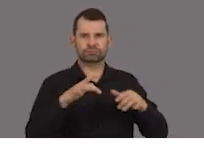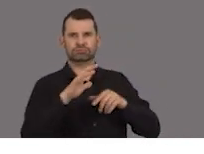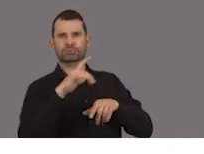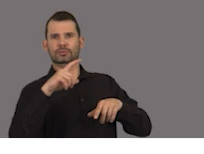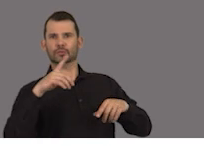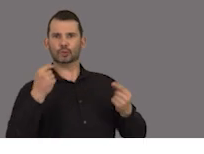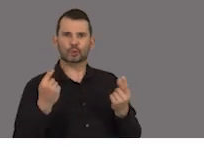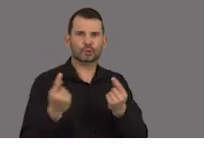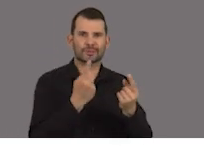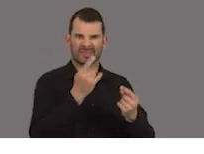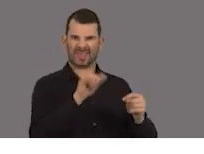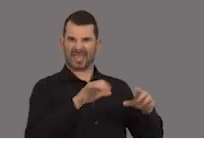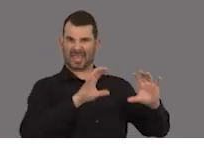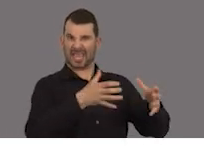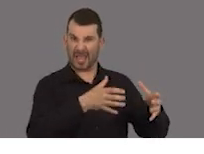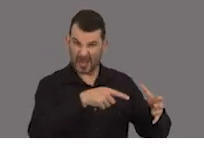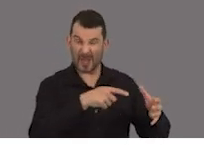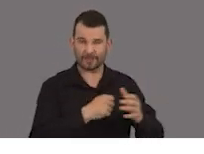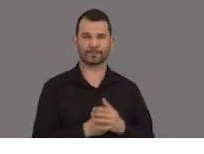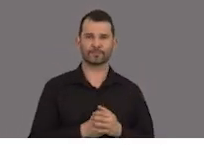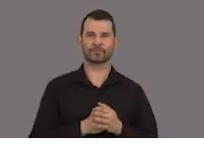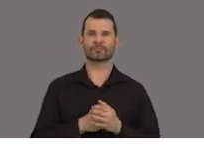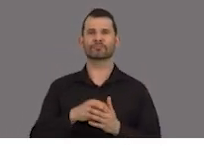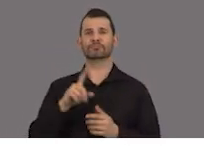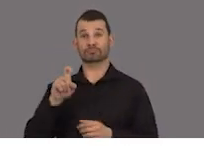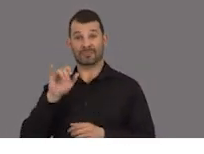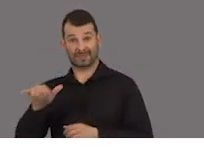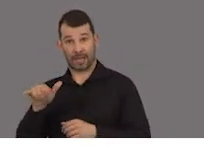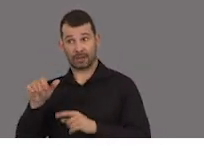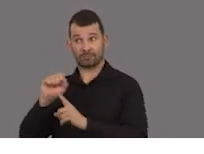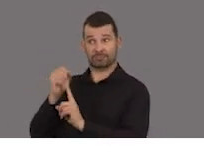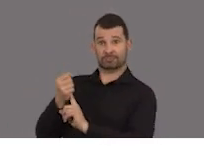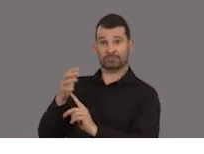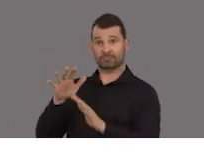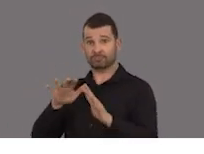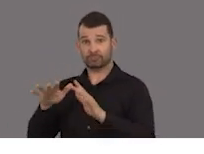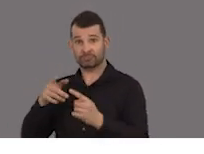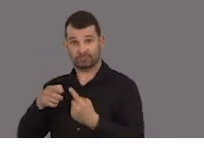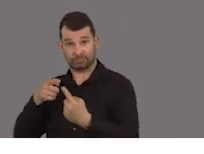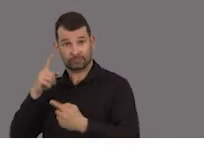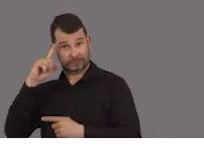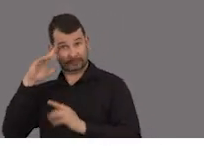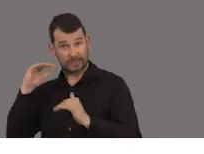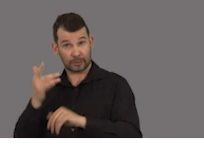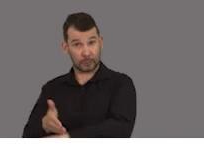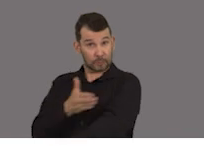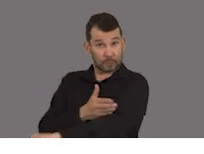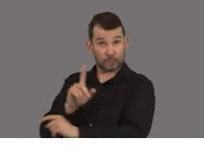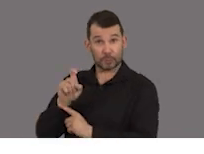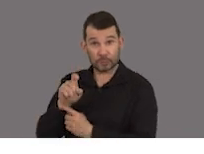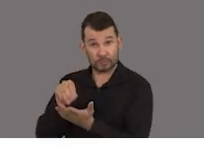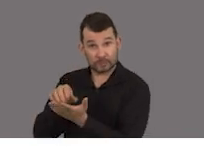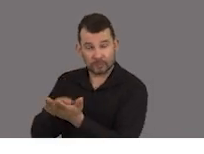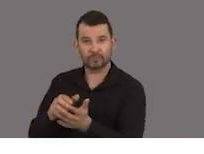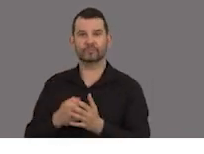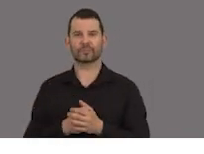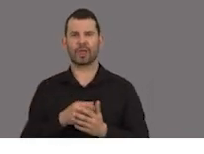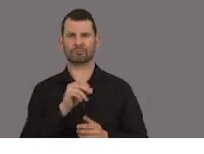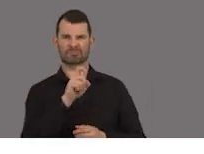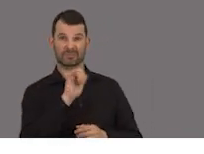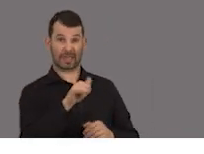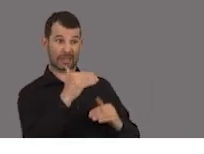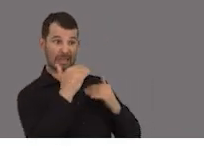time performing in that category, whether the condition is expected to improve, and whether the limitation